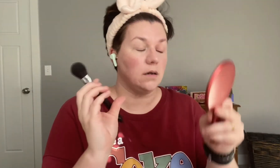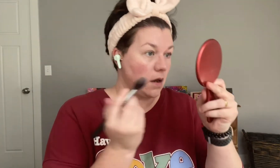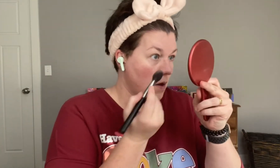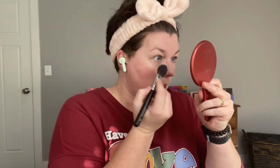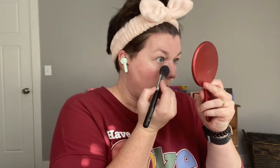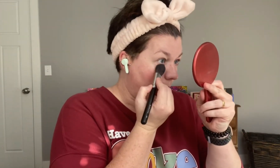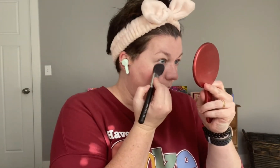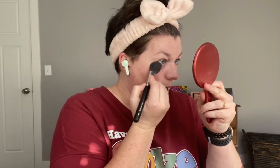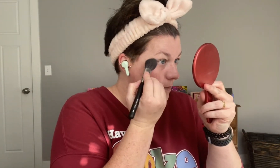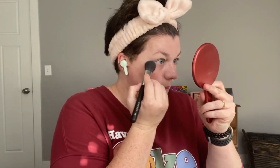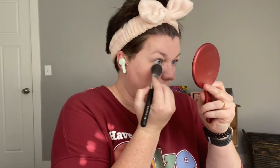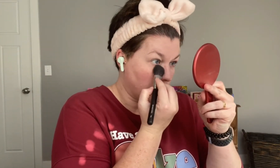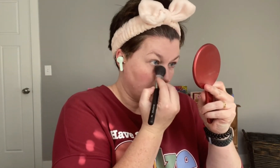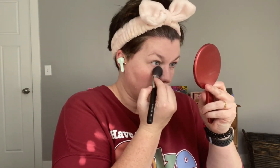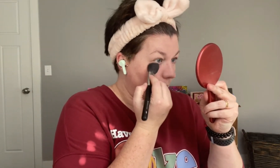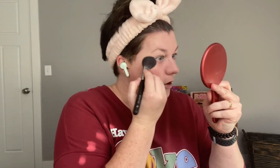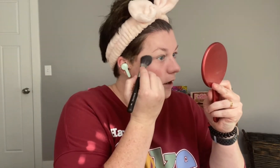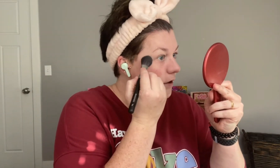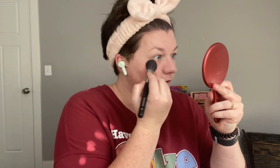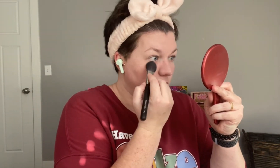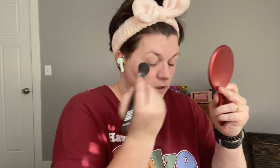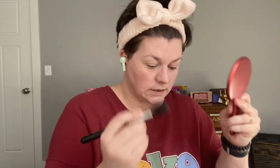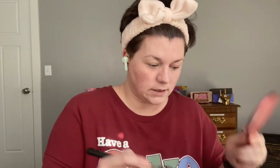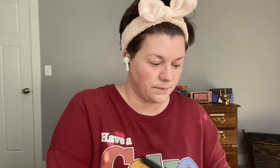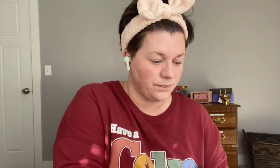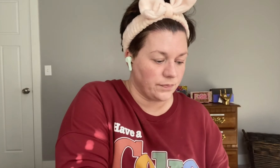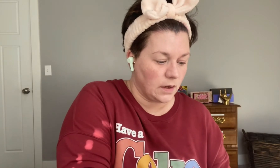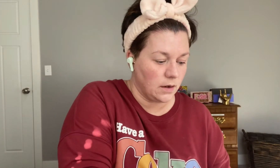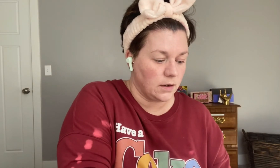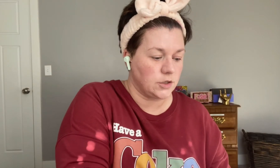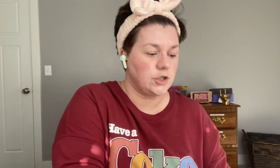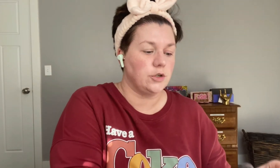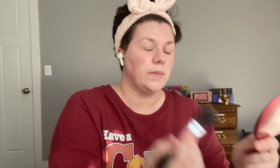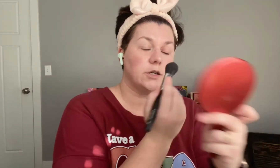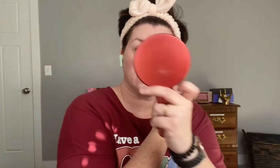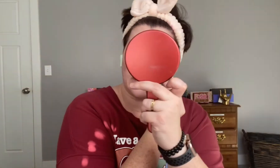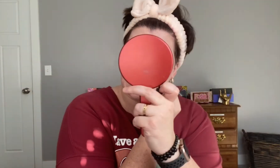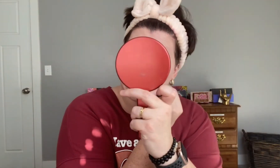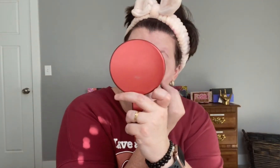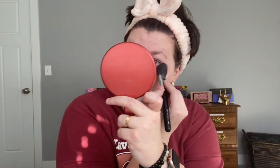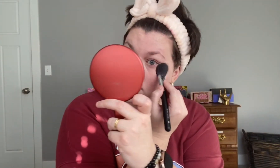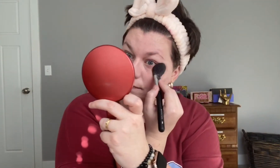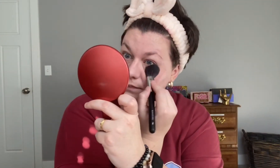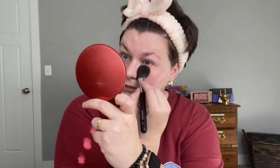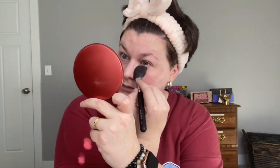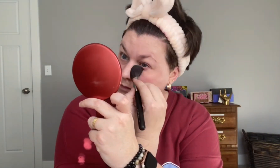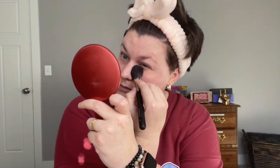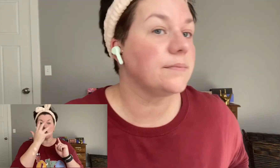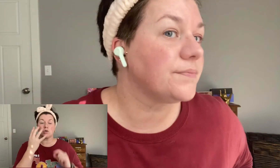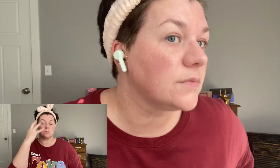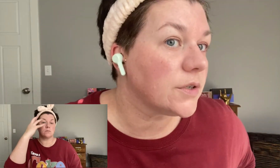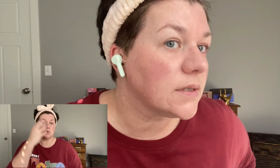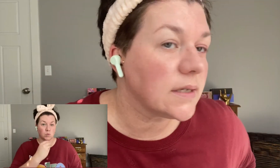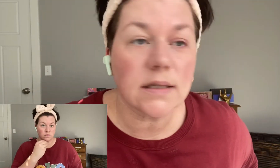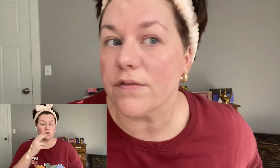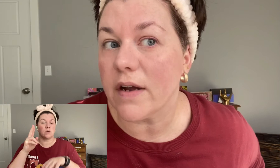expected. But I will get the powder on there first to make sure that doesn't settle.